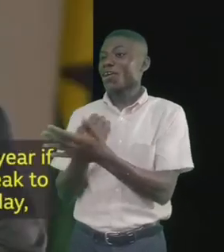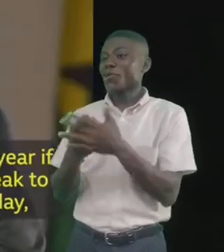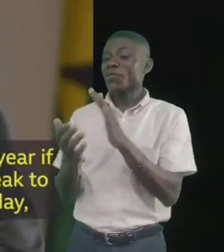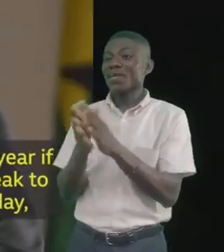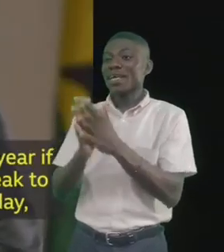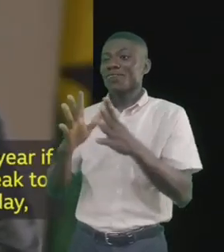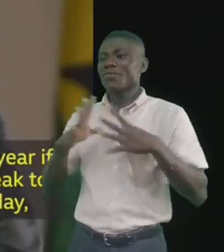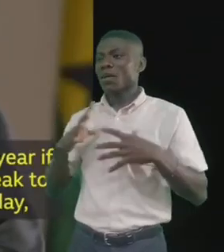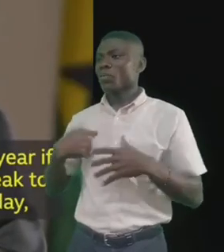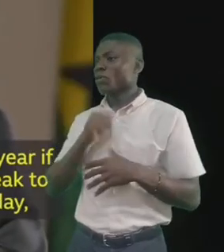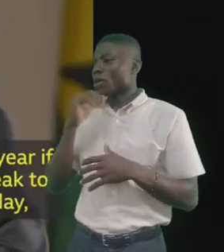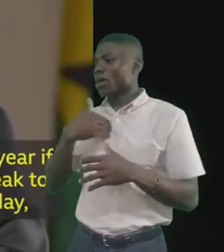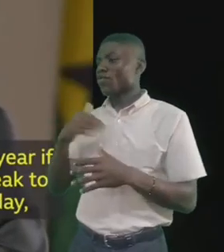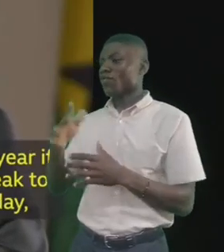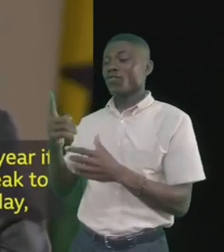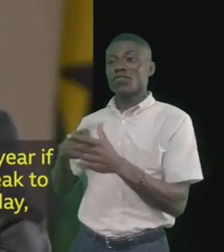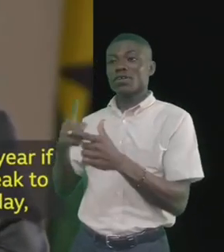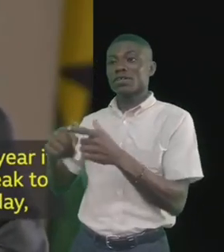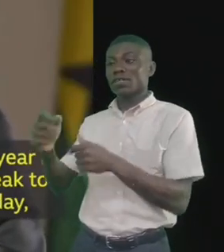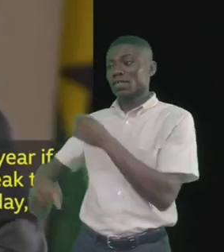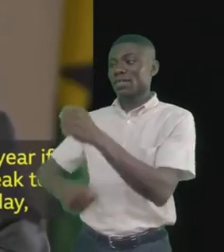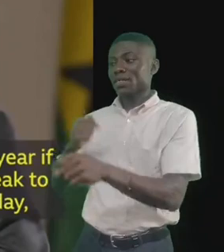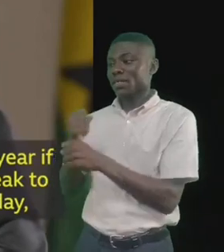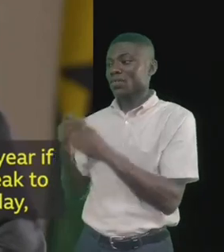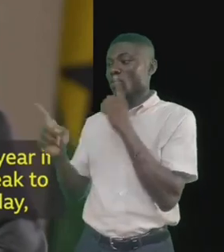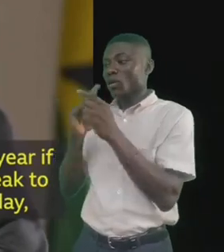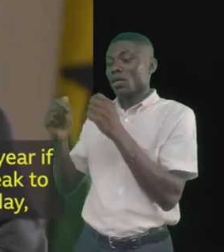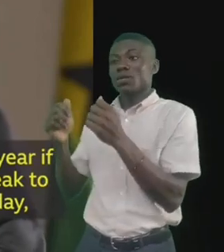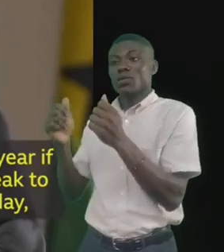economy again. I have no doubt that next year, if you were to